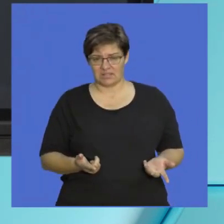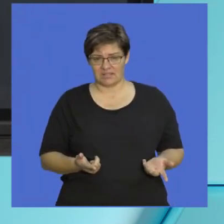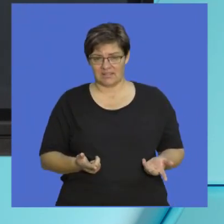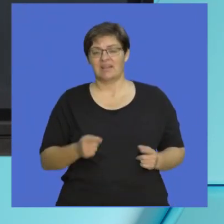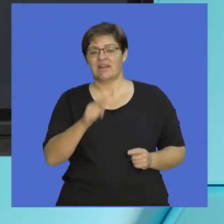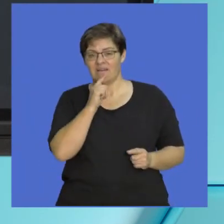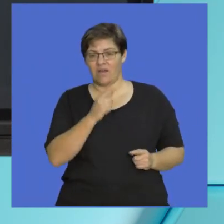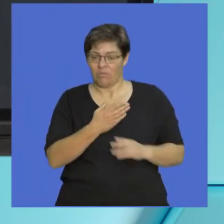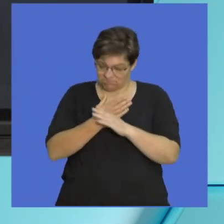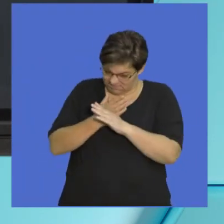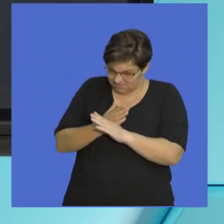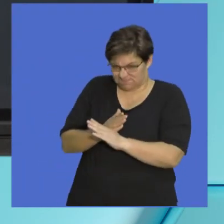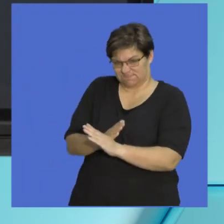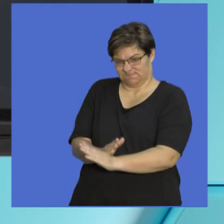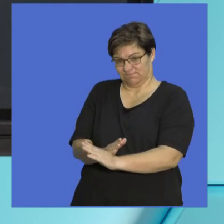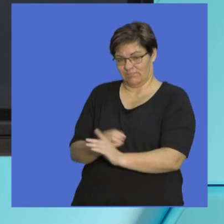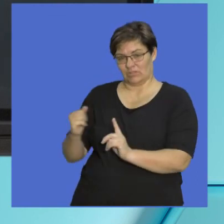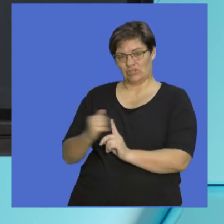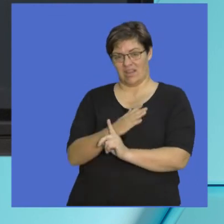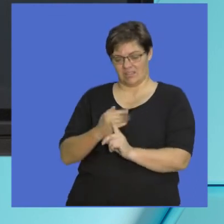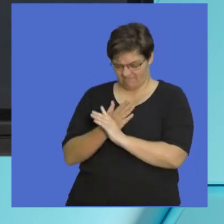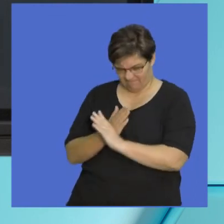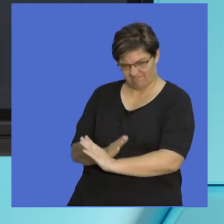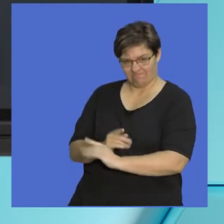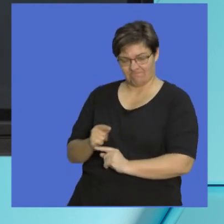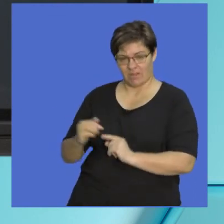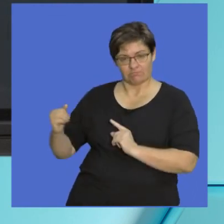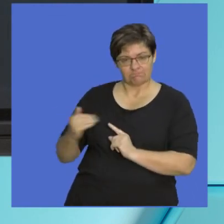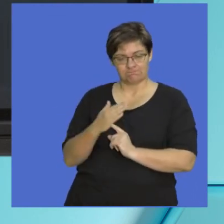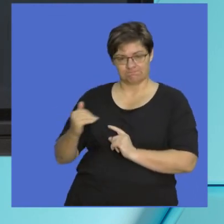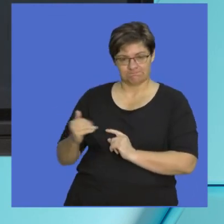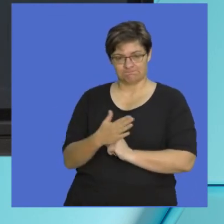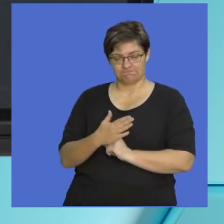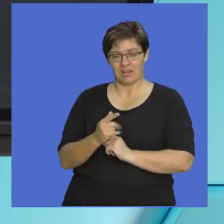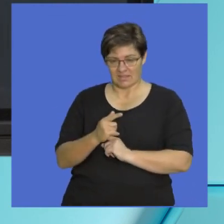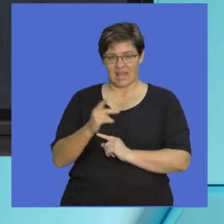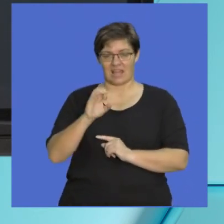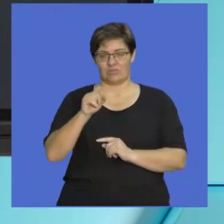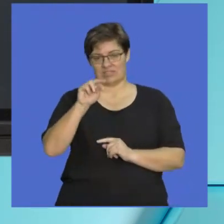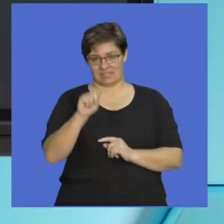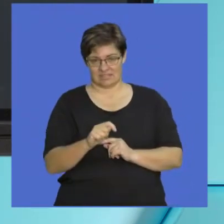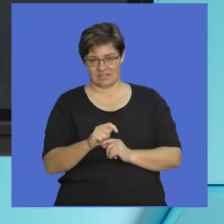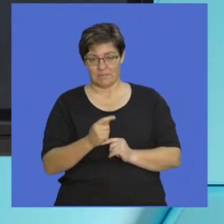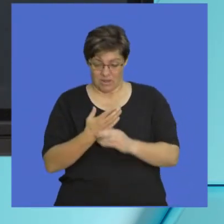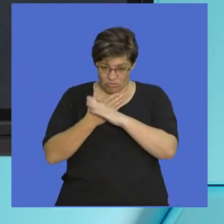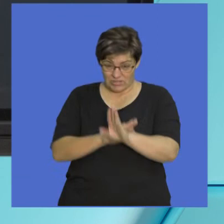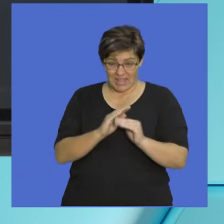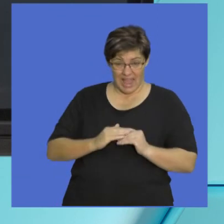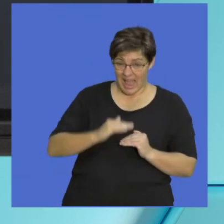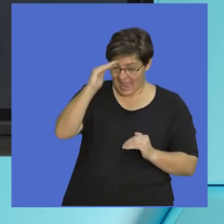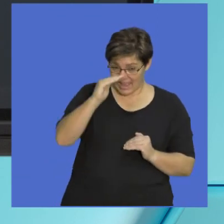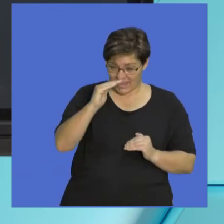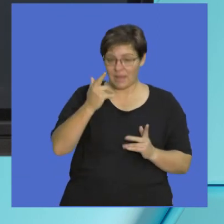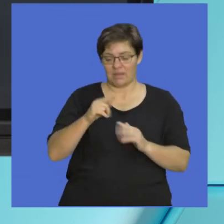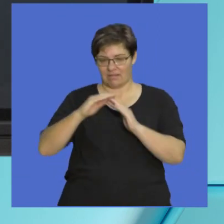saying? It actually increases the opposition to the flow of charge. And the flow of charge is actually the current. So at a